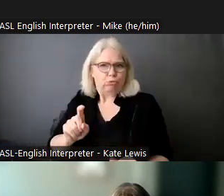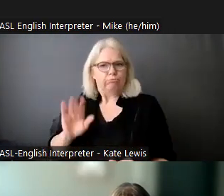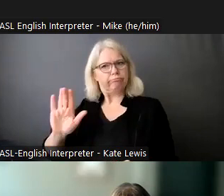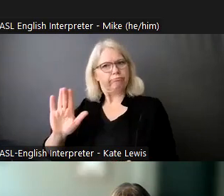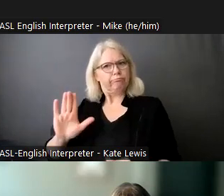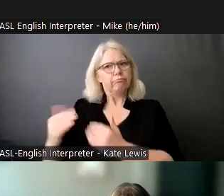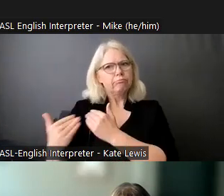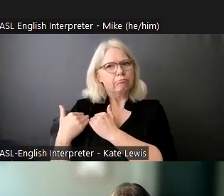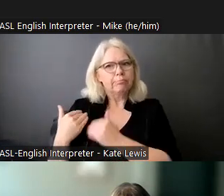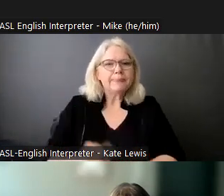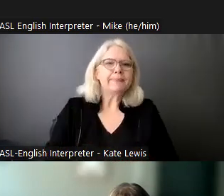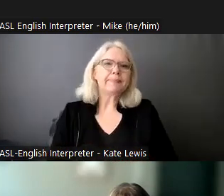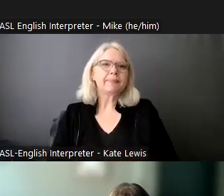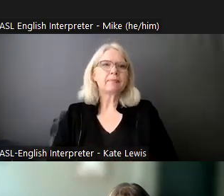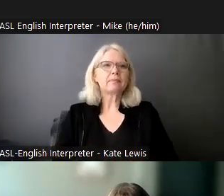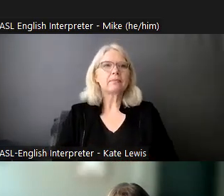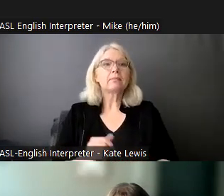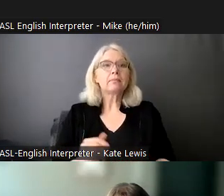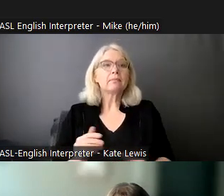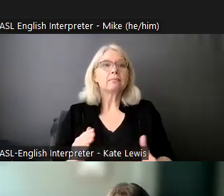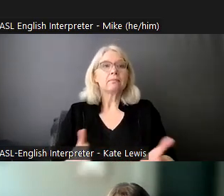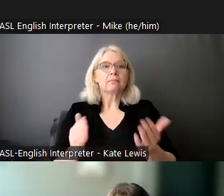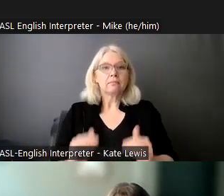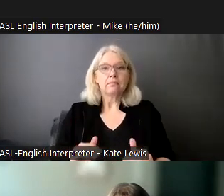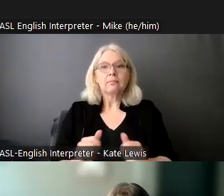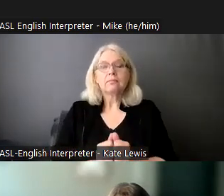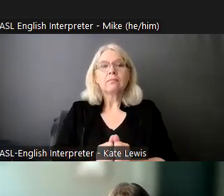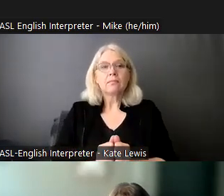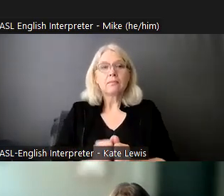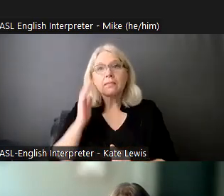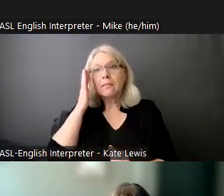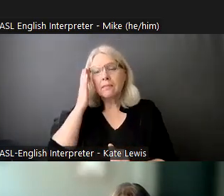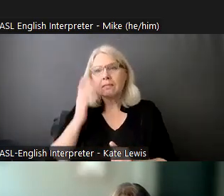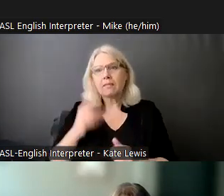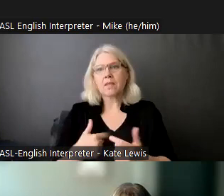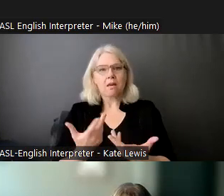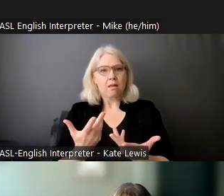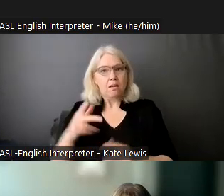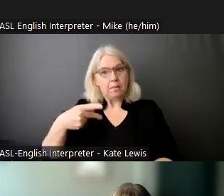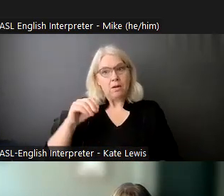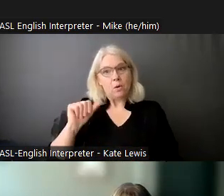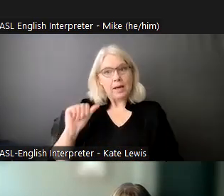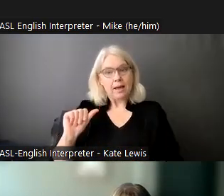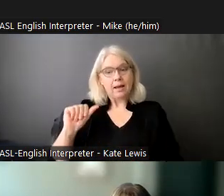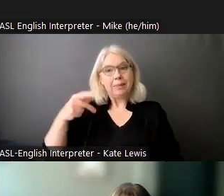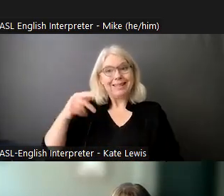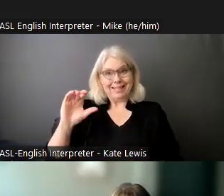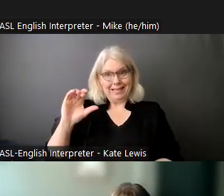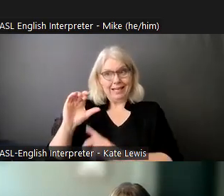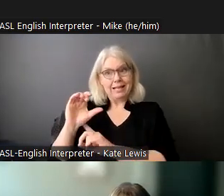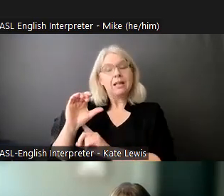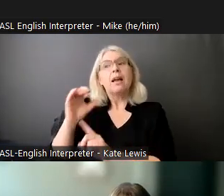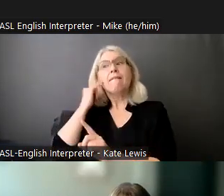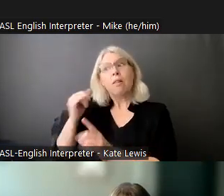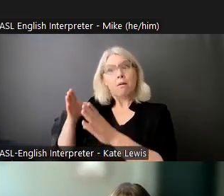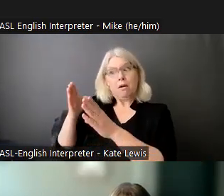So the second question we got was, can a power of attorney for personal care be changed or revoked if the attorney, so that's